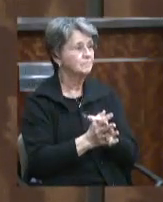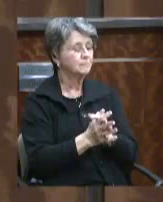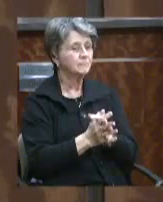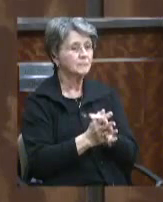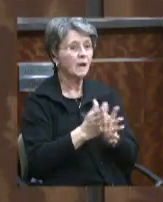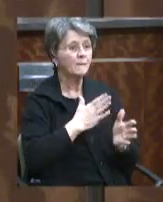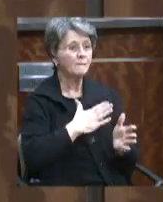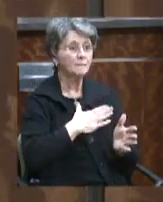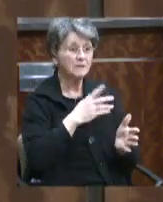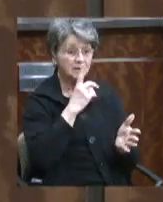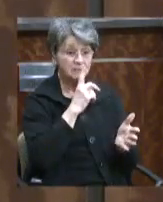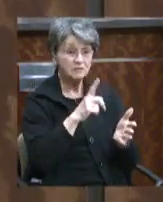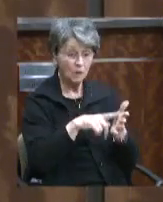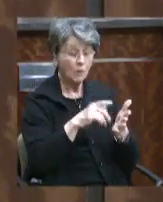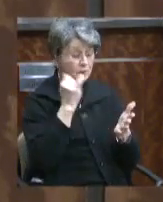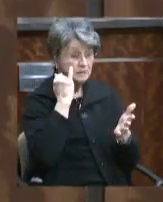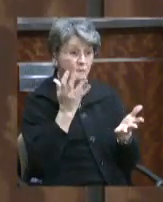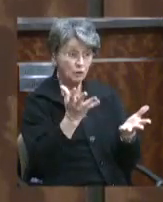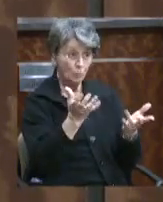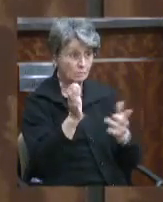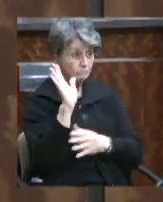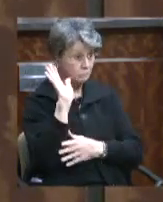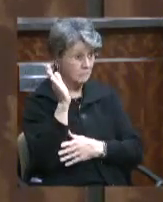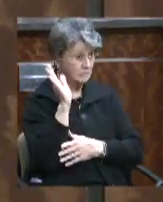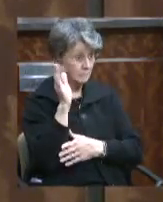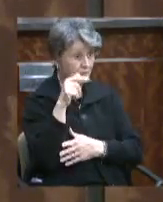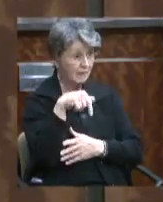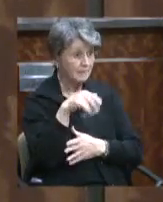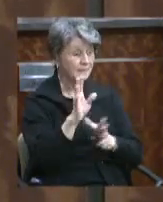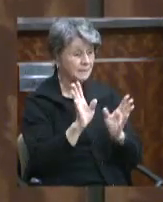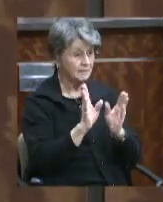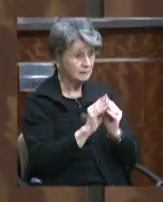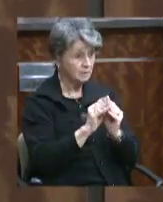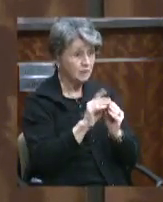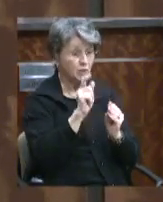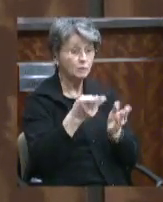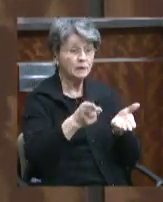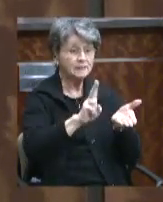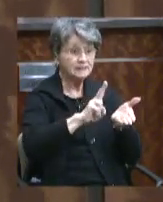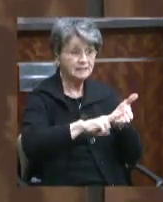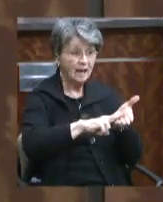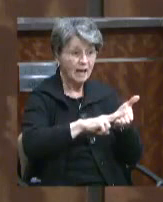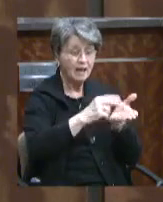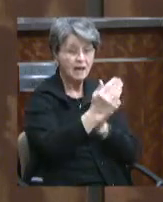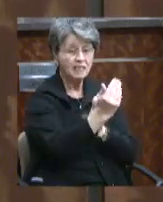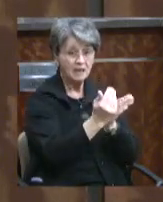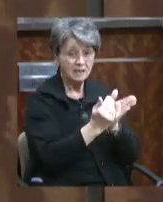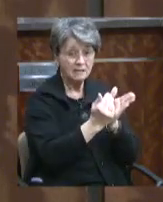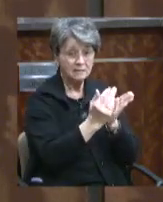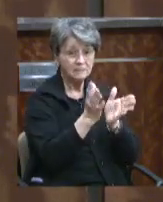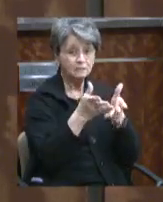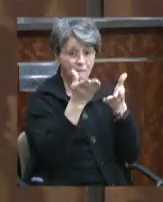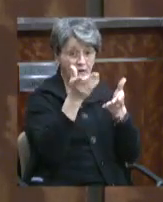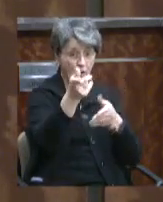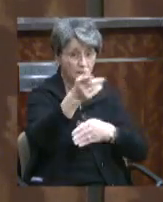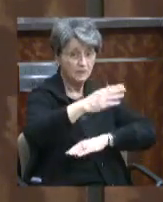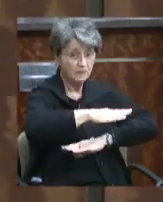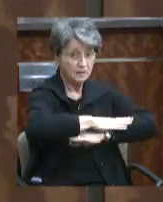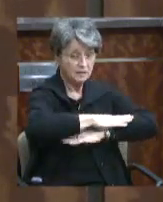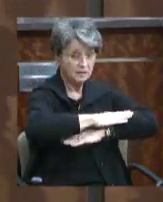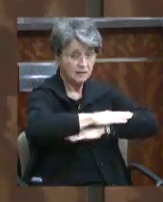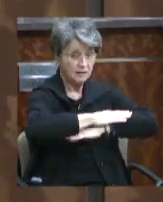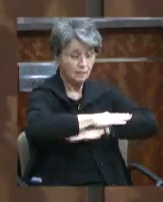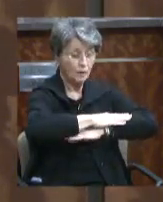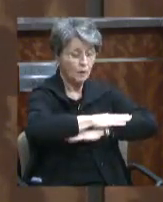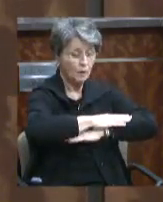Please note that if you wish to be heard at this meeting, please sign the speaker list provided on the table at the side